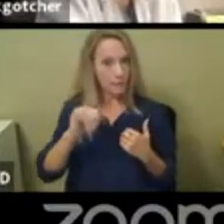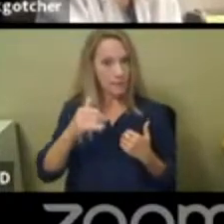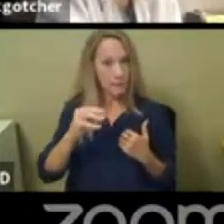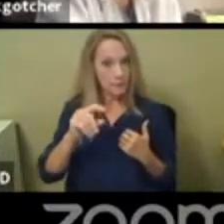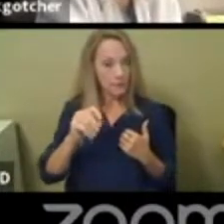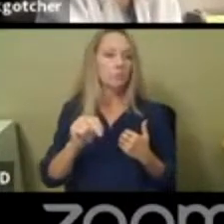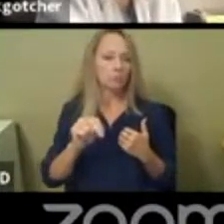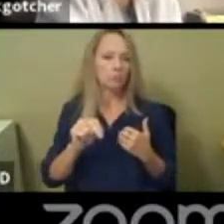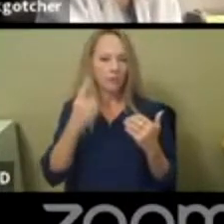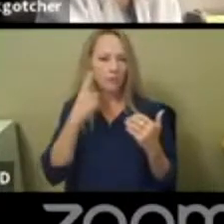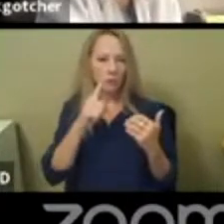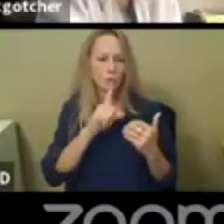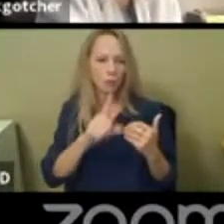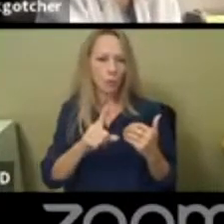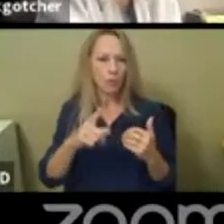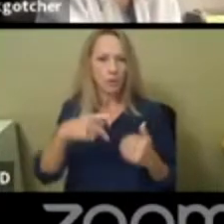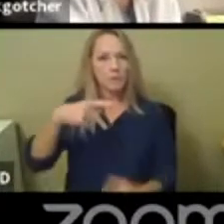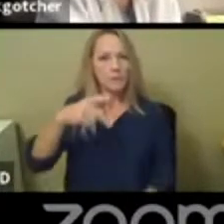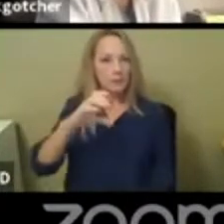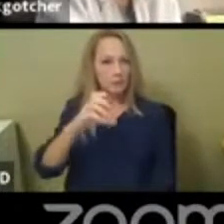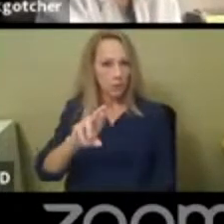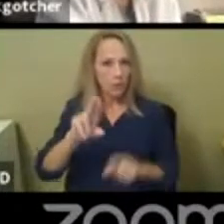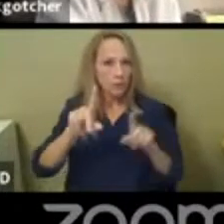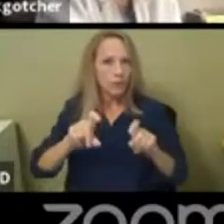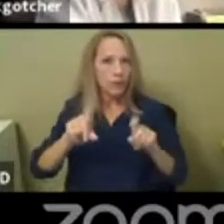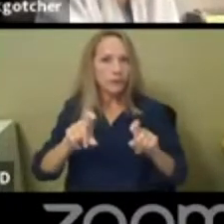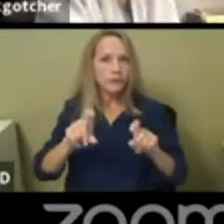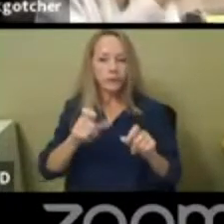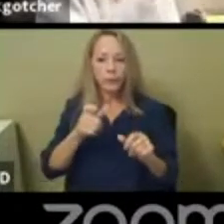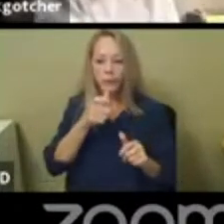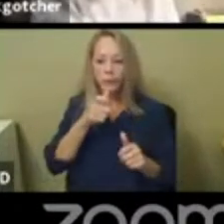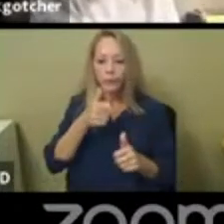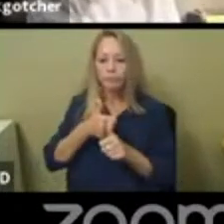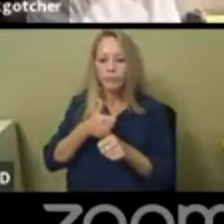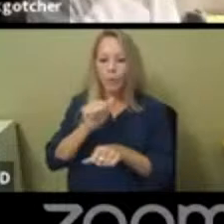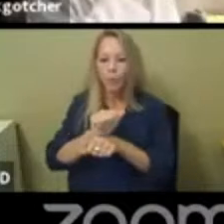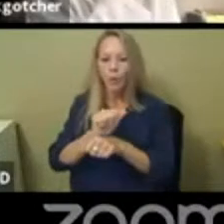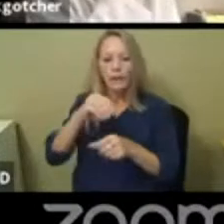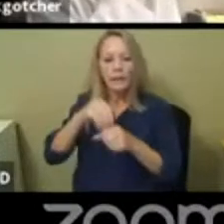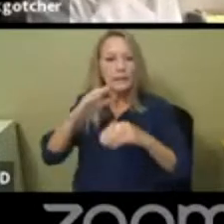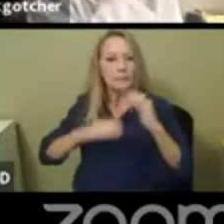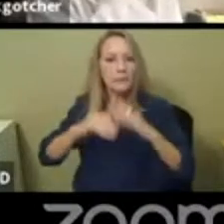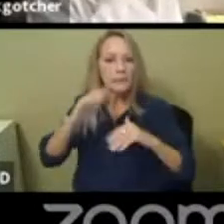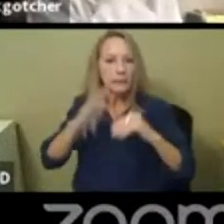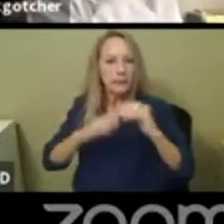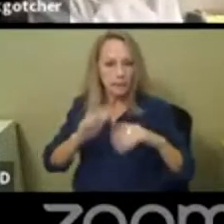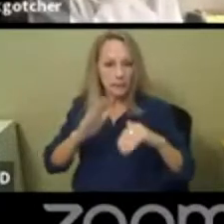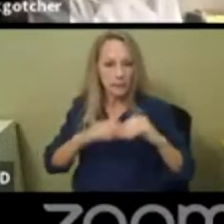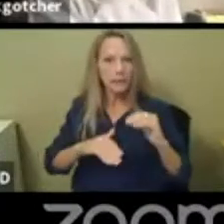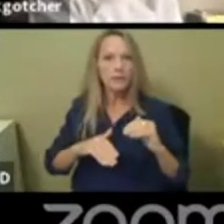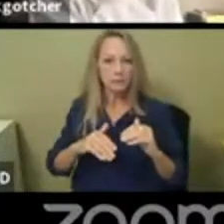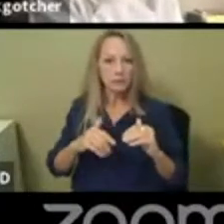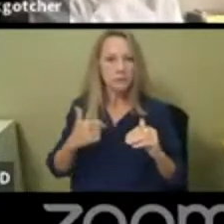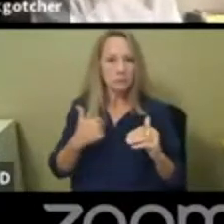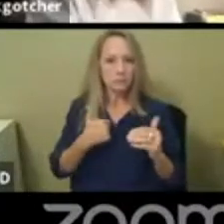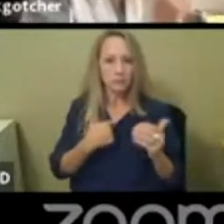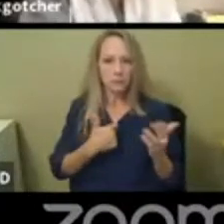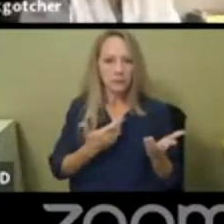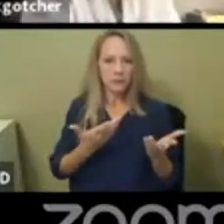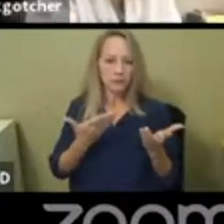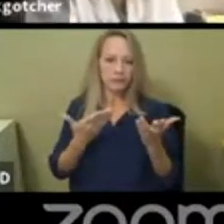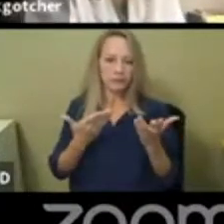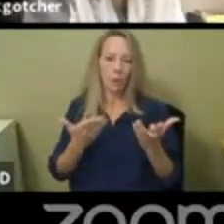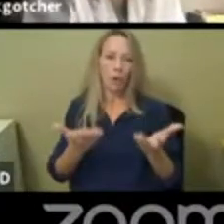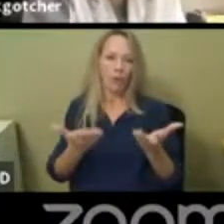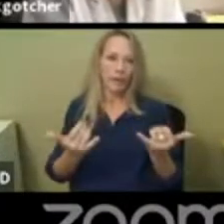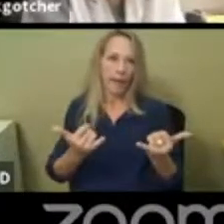PCR testing of a lot of frontline workers in facilities. We are going to be offering that to, we offer it now,